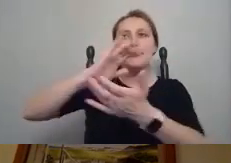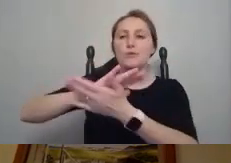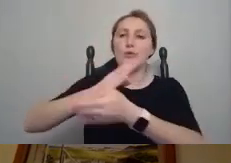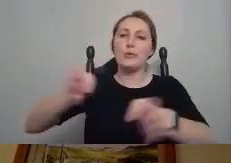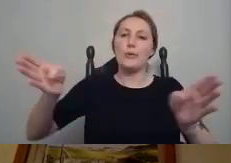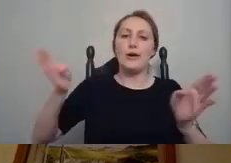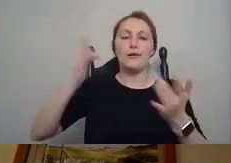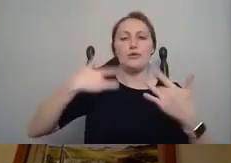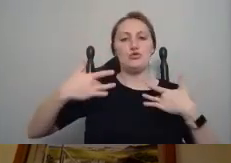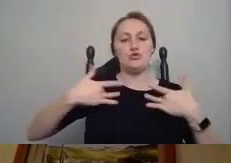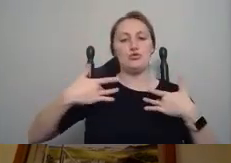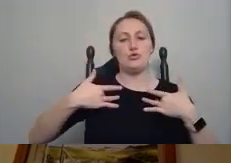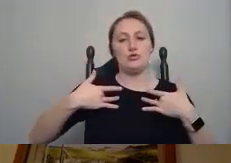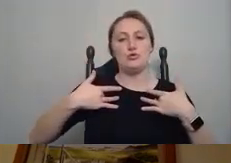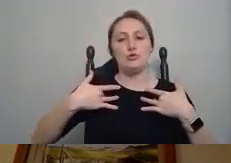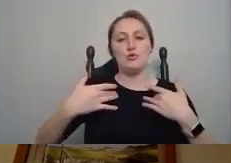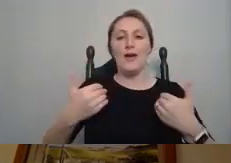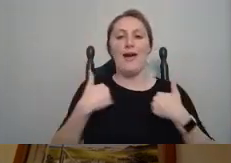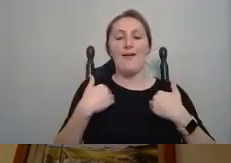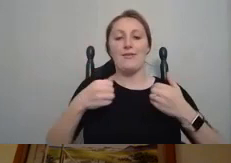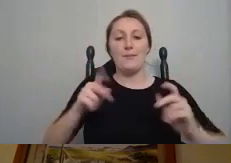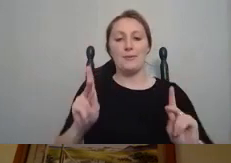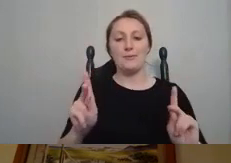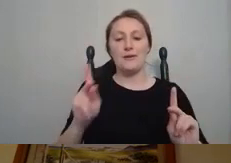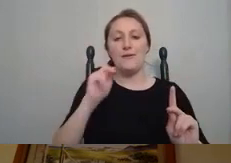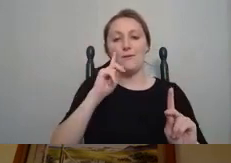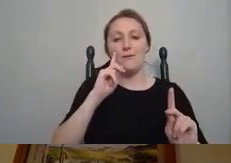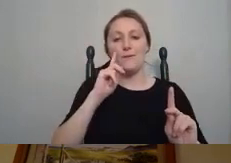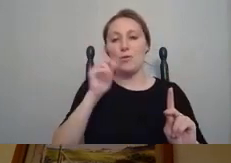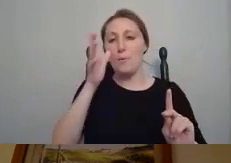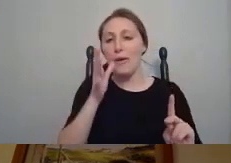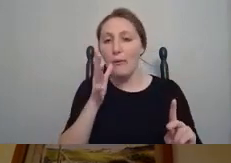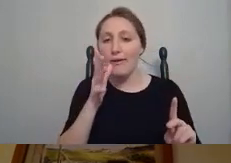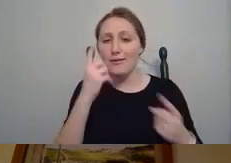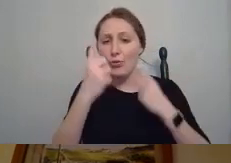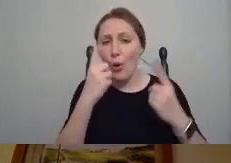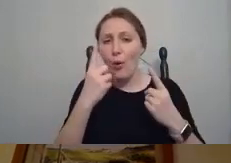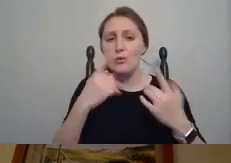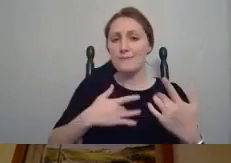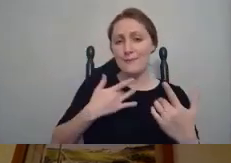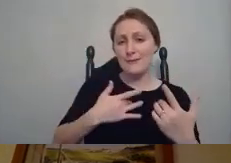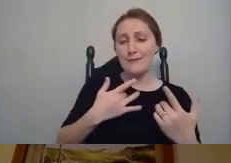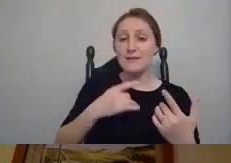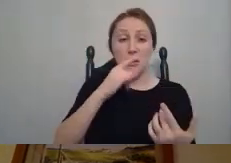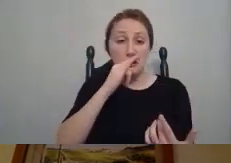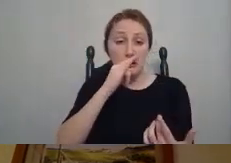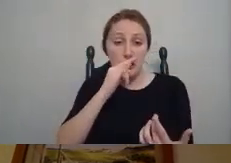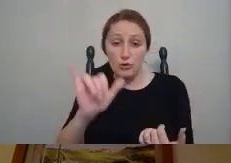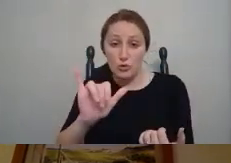there is opportunity for what parents are thinking and feeling, maybe kids if they're on the call too,